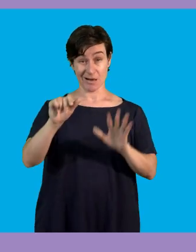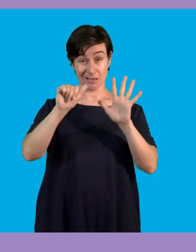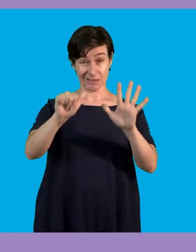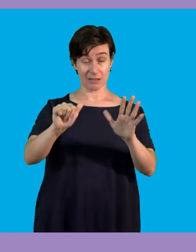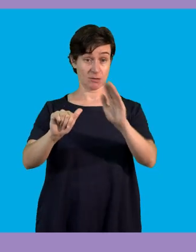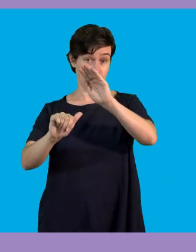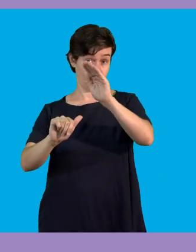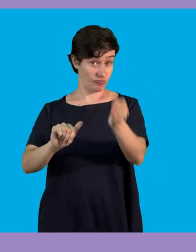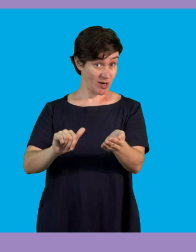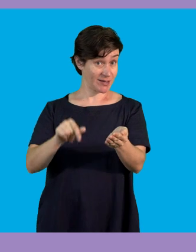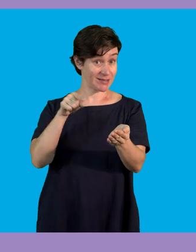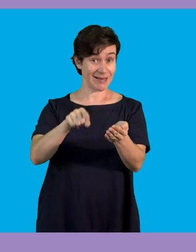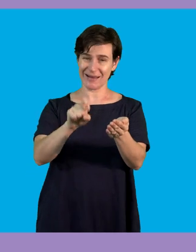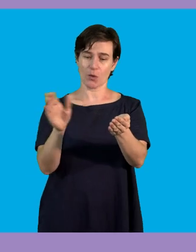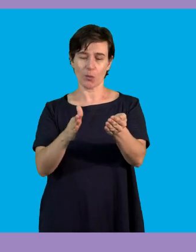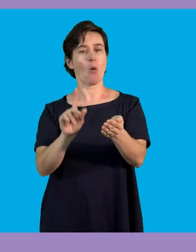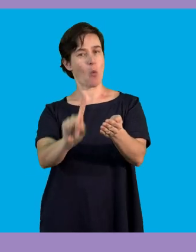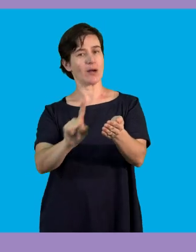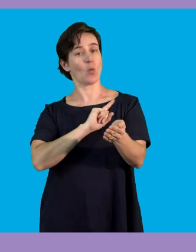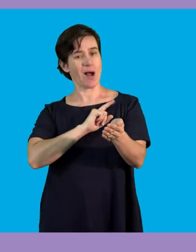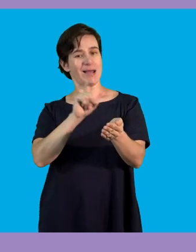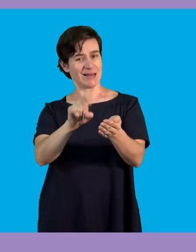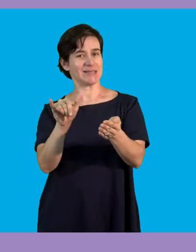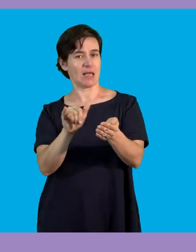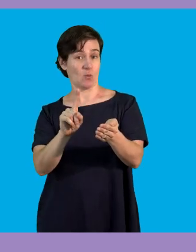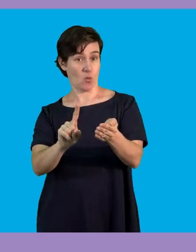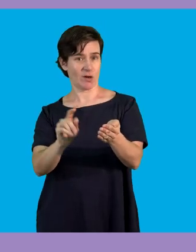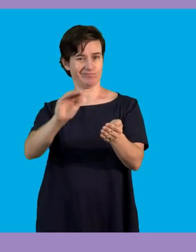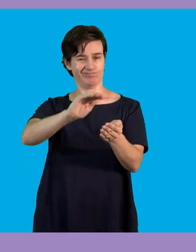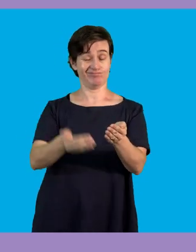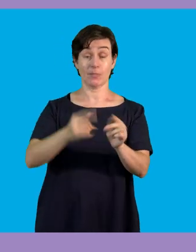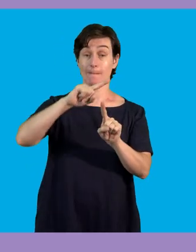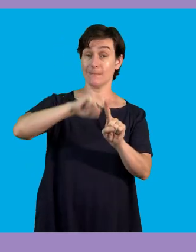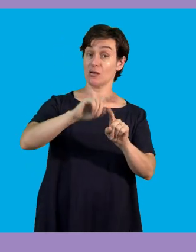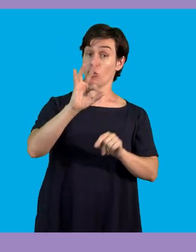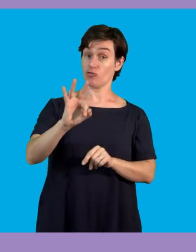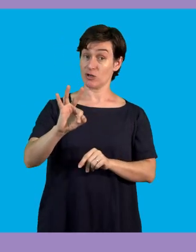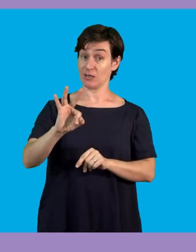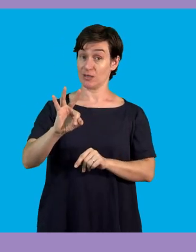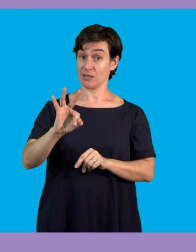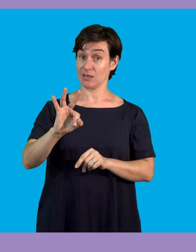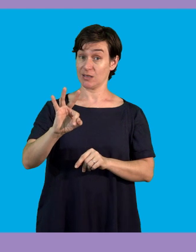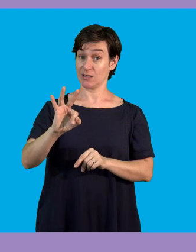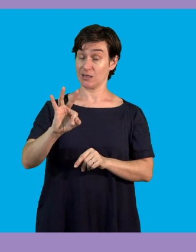in the place of x, I now substitute with 1, plus 3x,